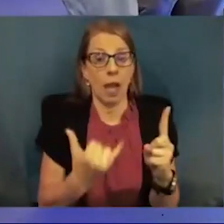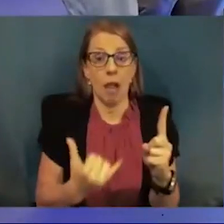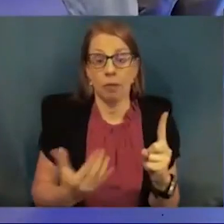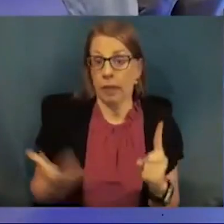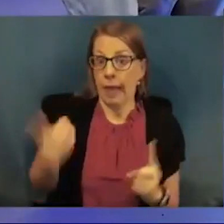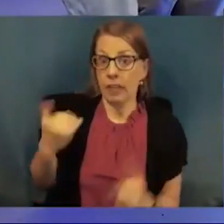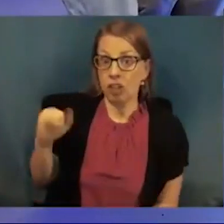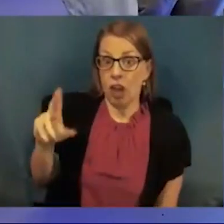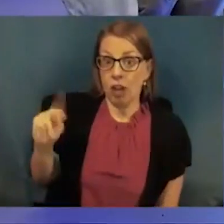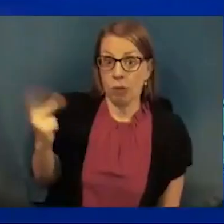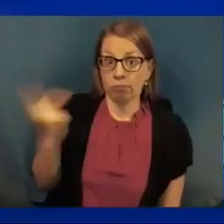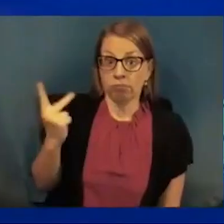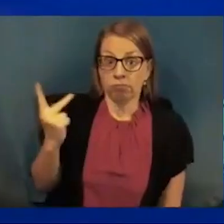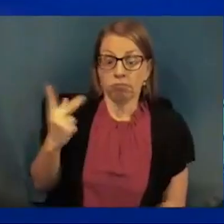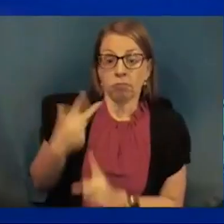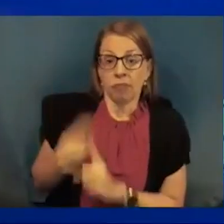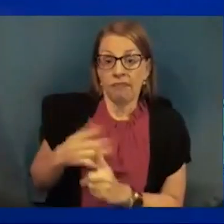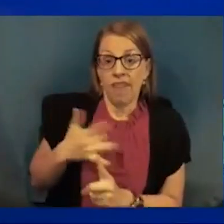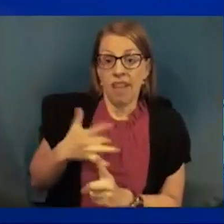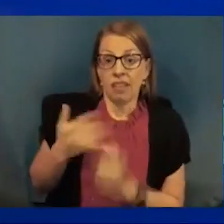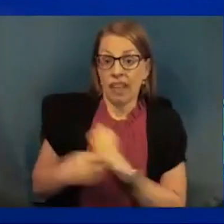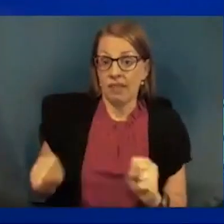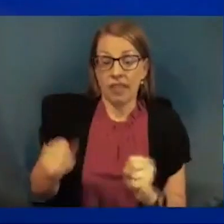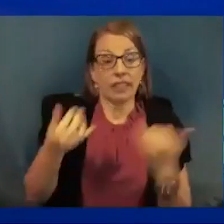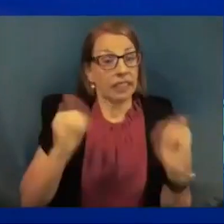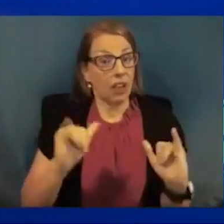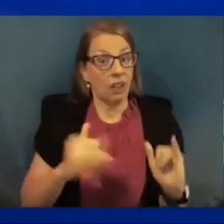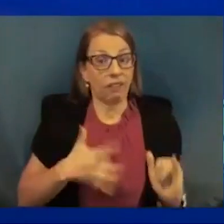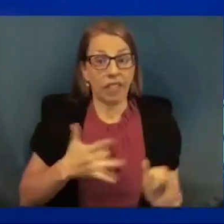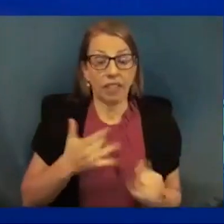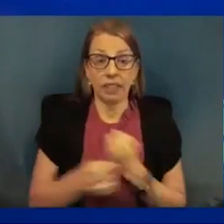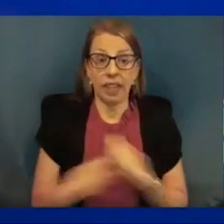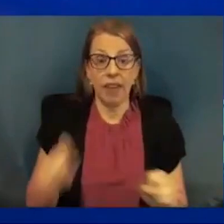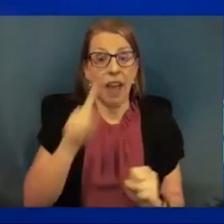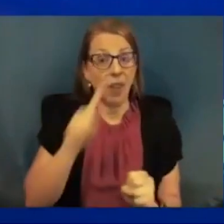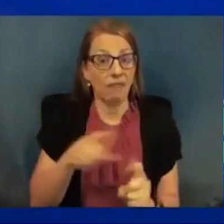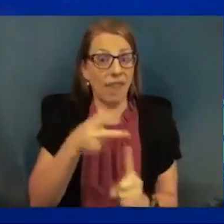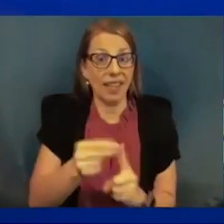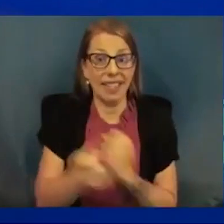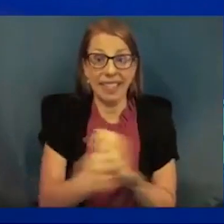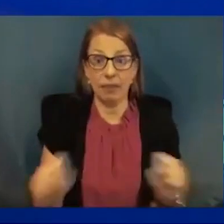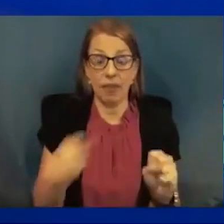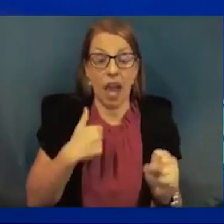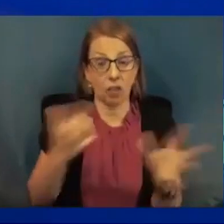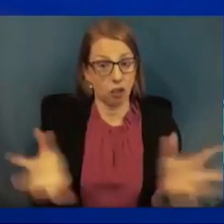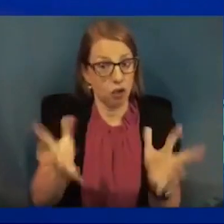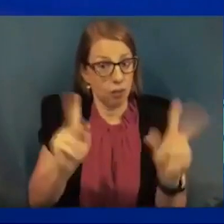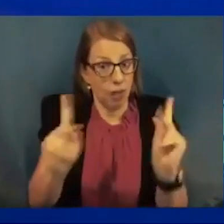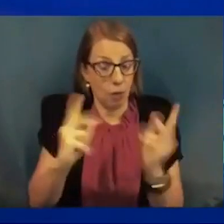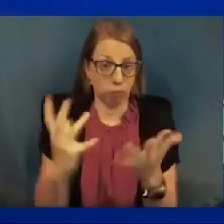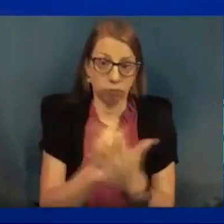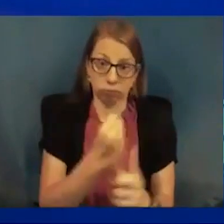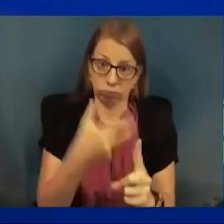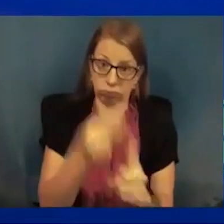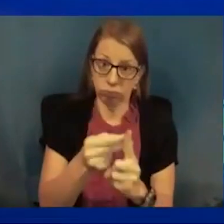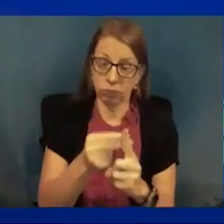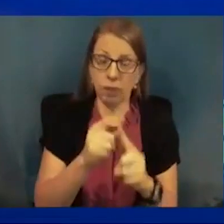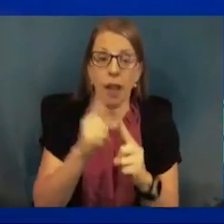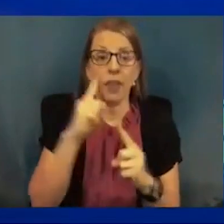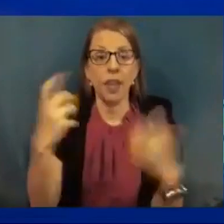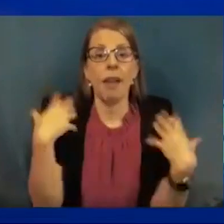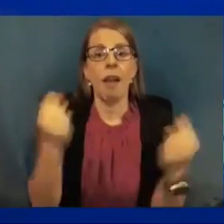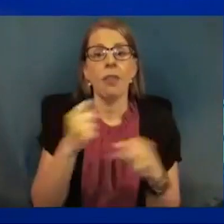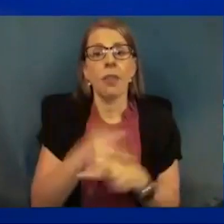think we felt safe, and I still feel really safe, and I think the vaccines are really safe, so I encourage people to go do it. And I think that healthcare organizations, I think